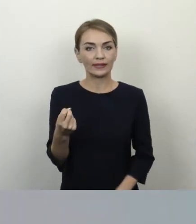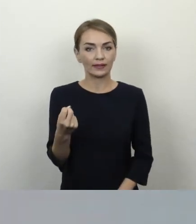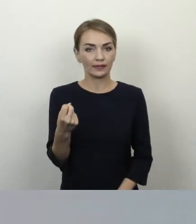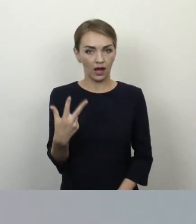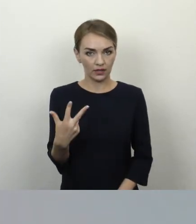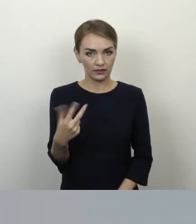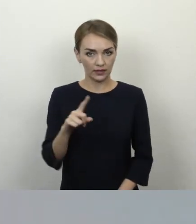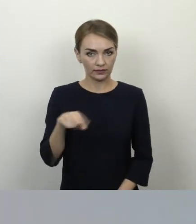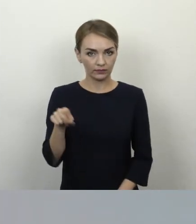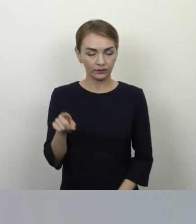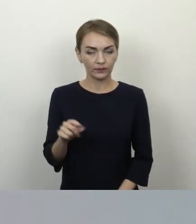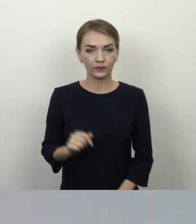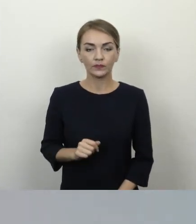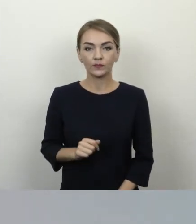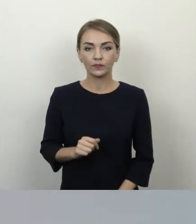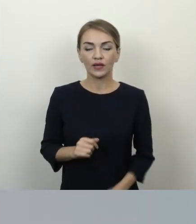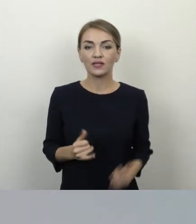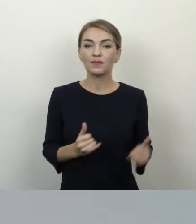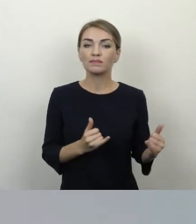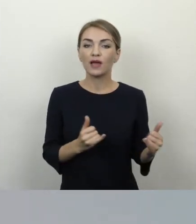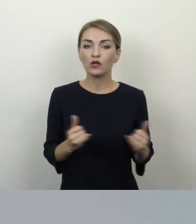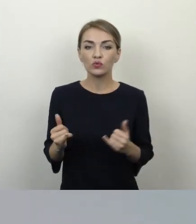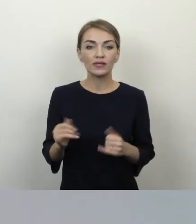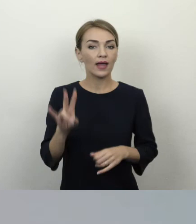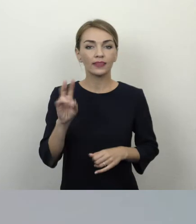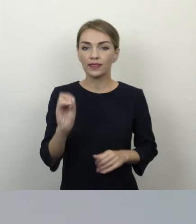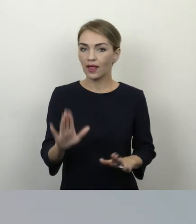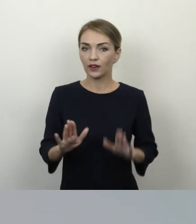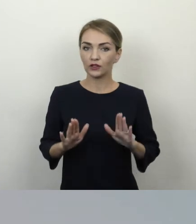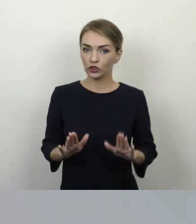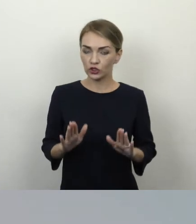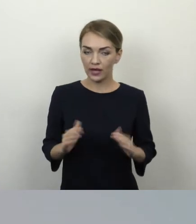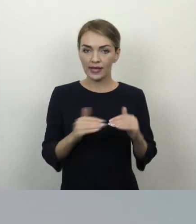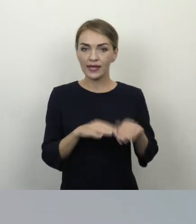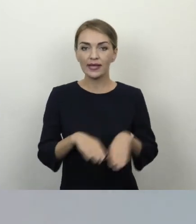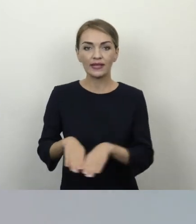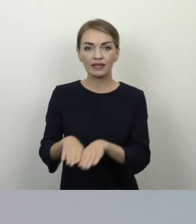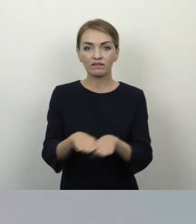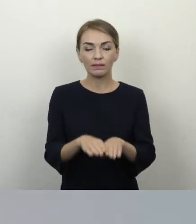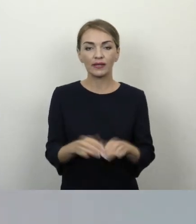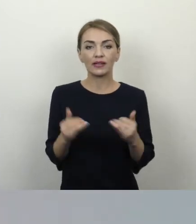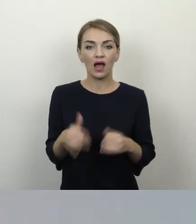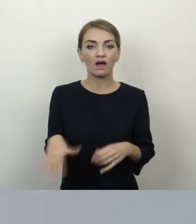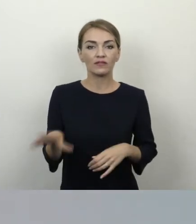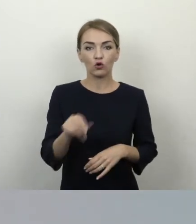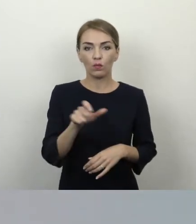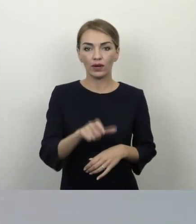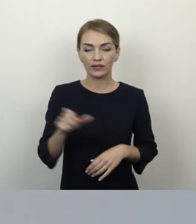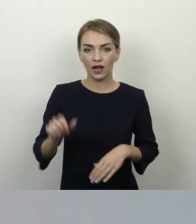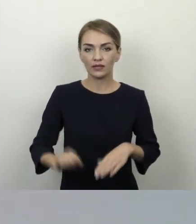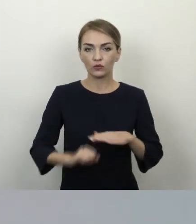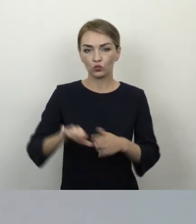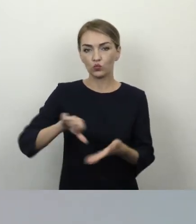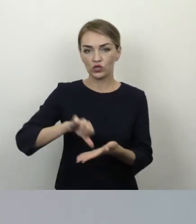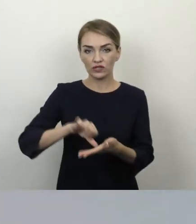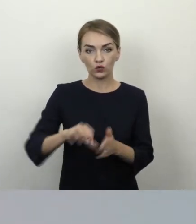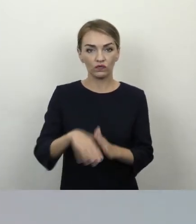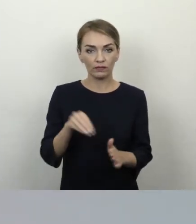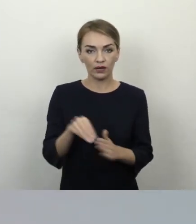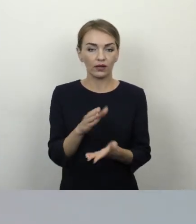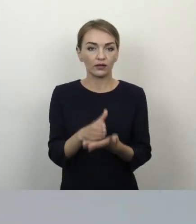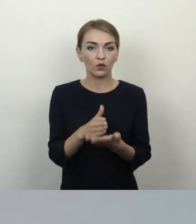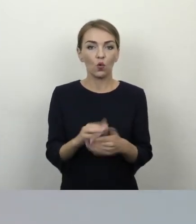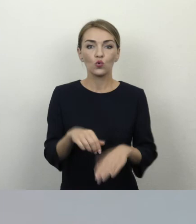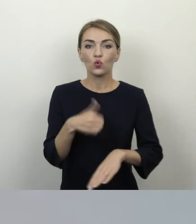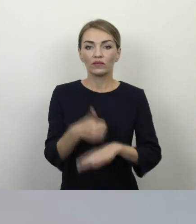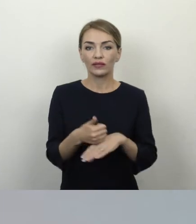number 1-13, which should ensure not only equal rights for